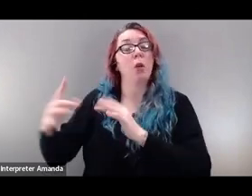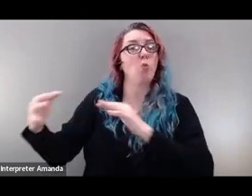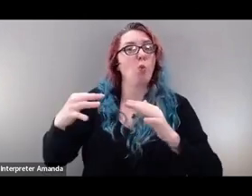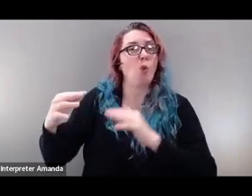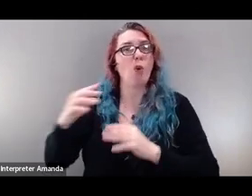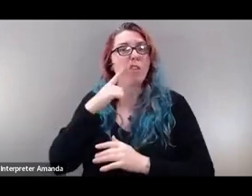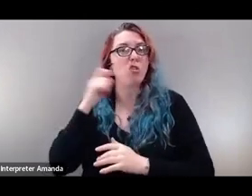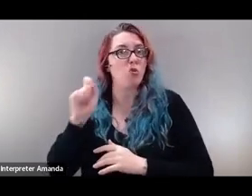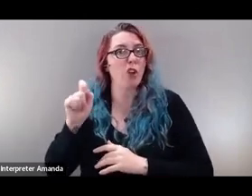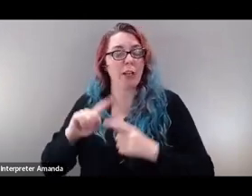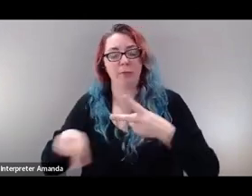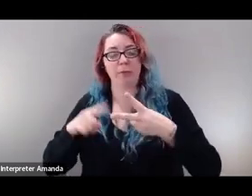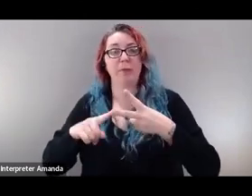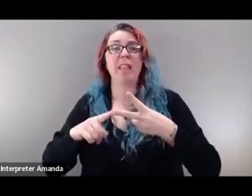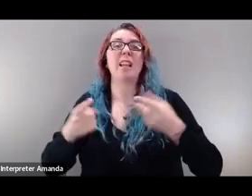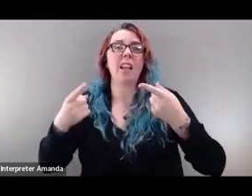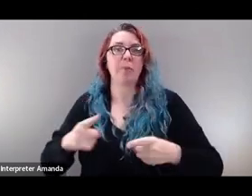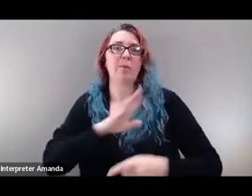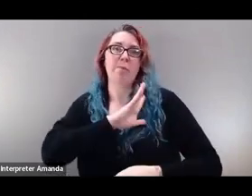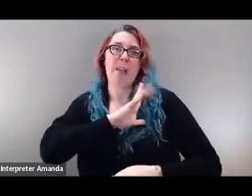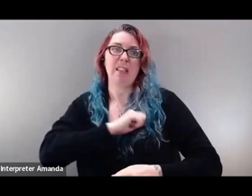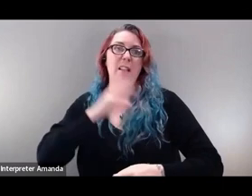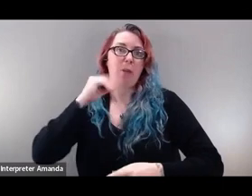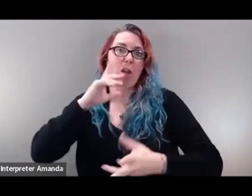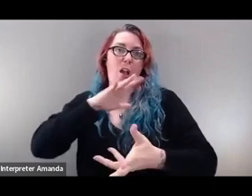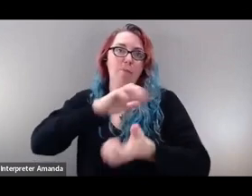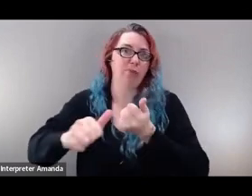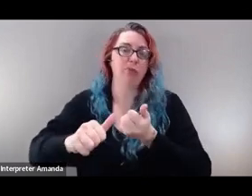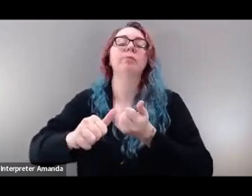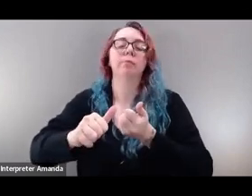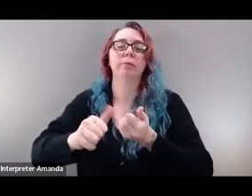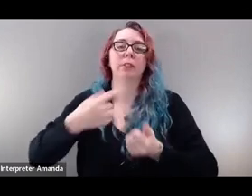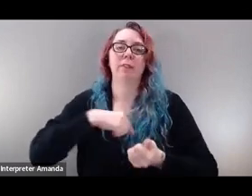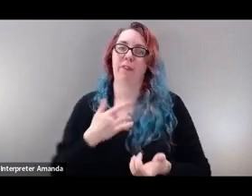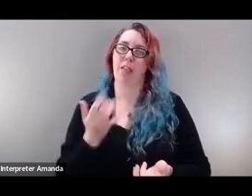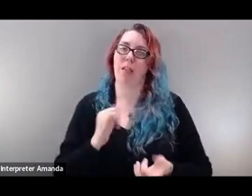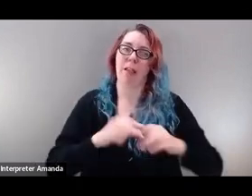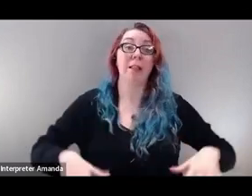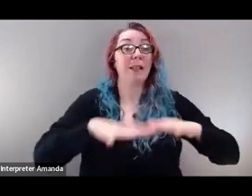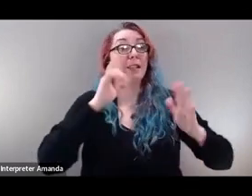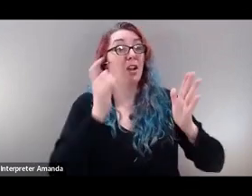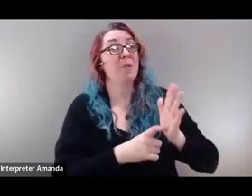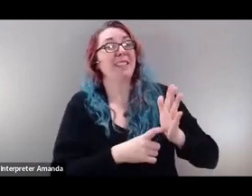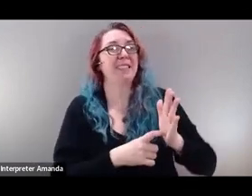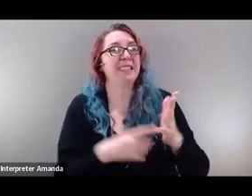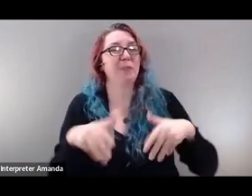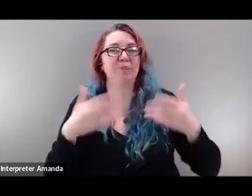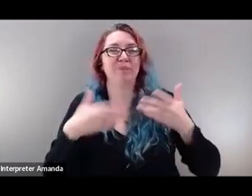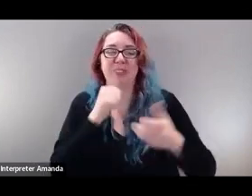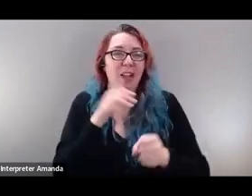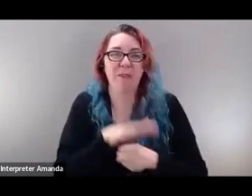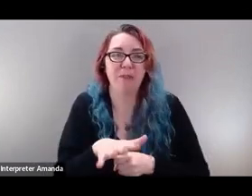of Palestinians in Gaza continues, issuing the land acknowledgement seems like an extremely small gesture of awareness. And